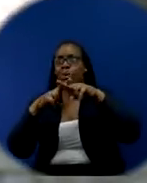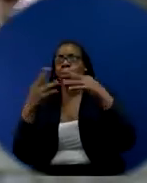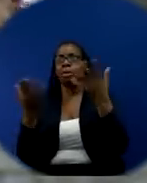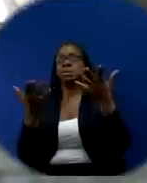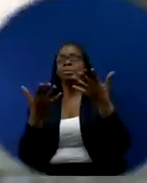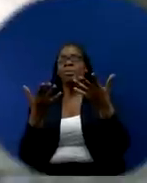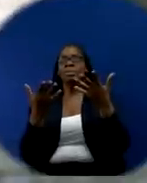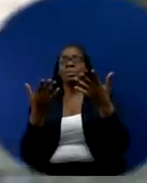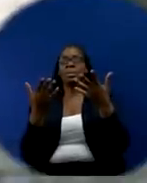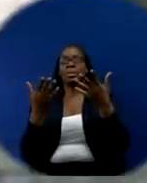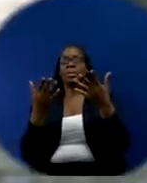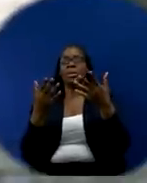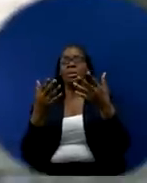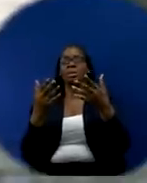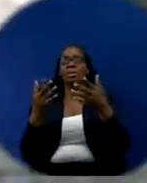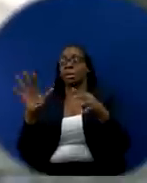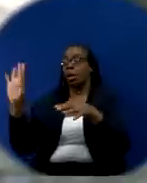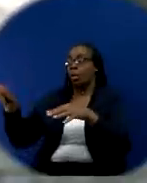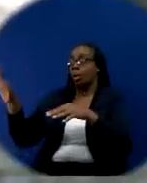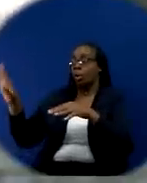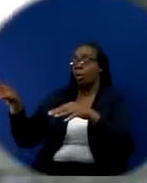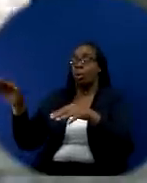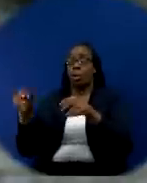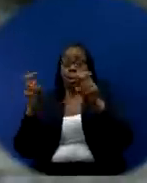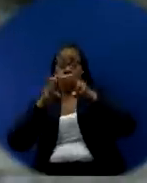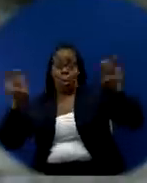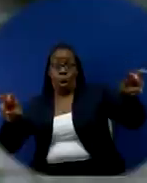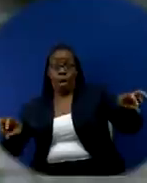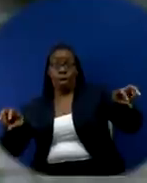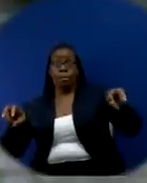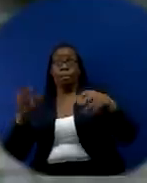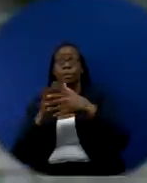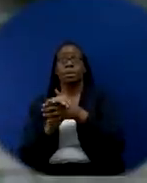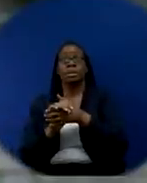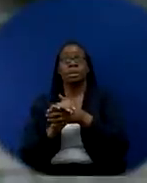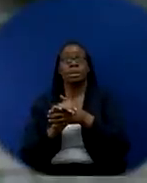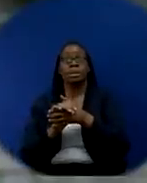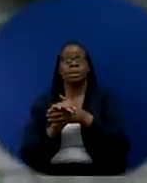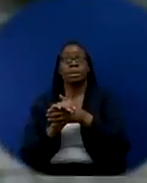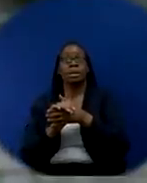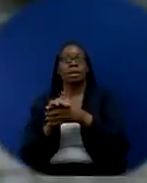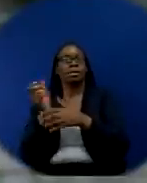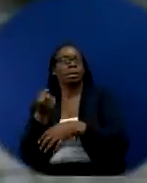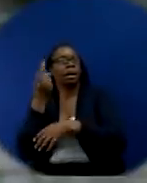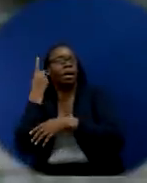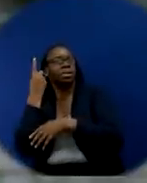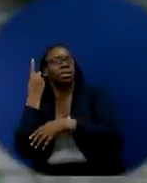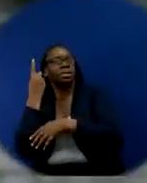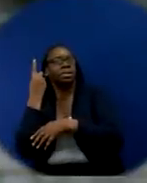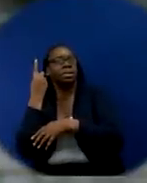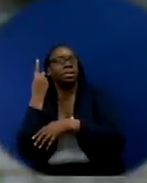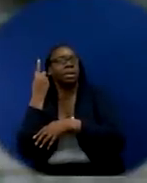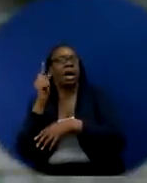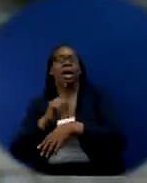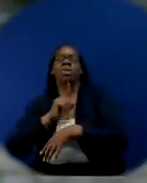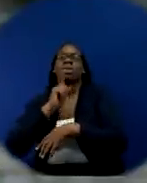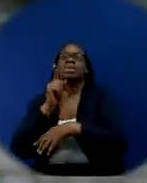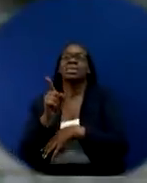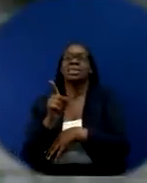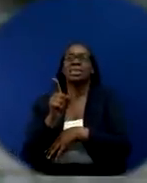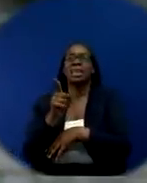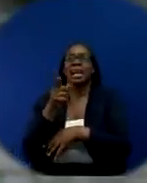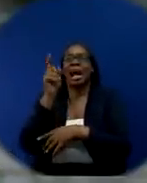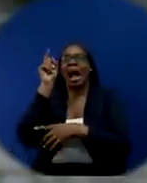church family, wake up your pew partner. Don't let them go to sleep right now. This is where it gets good. It seems to me that although he is saying, I need to